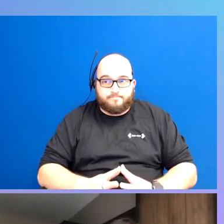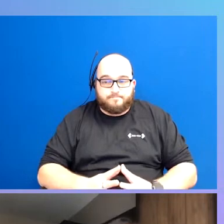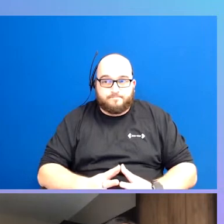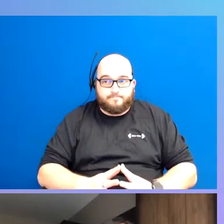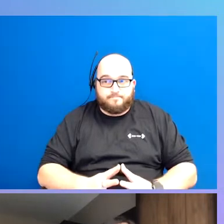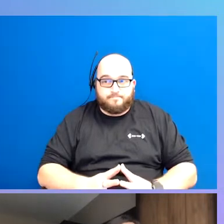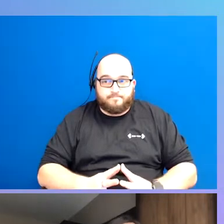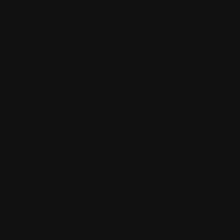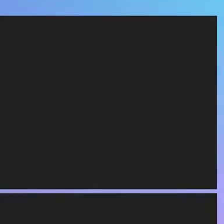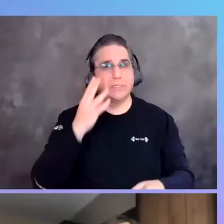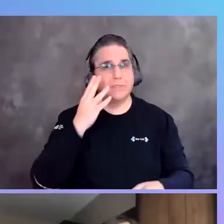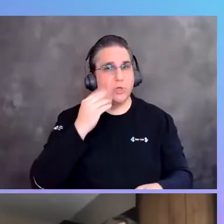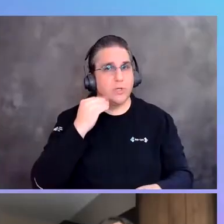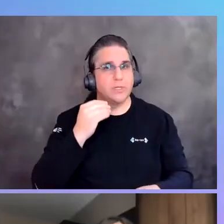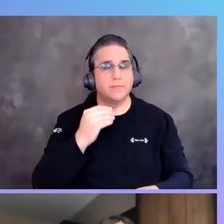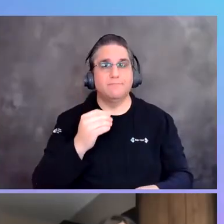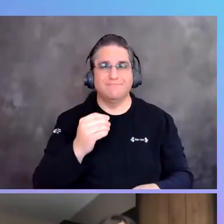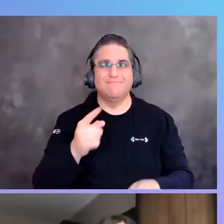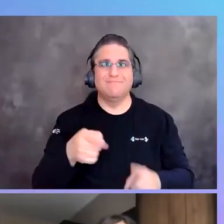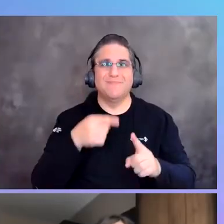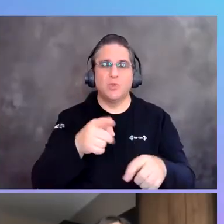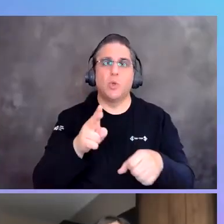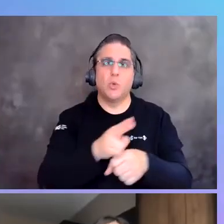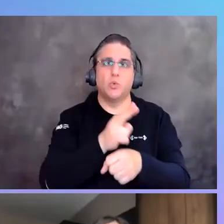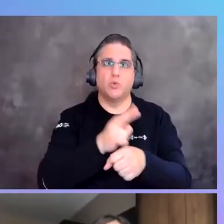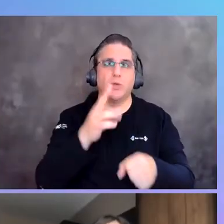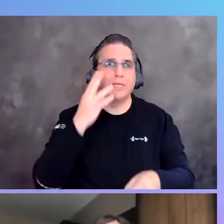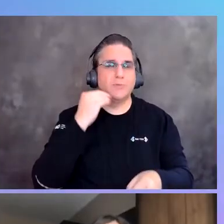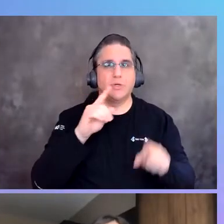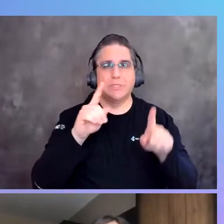and usability with assistive technologies.